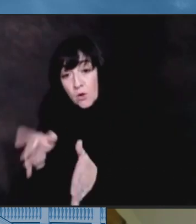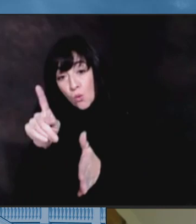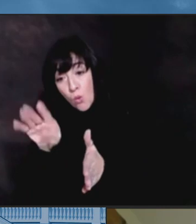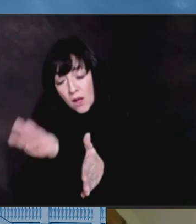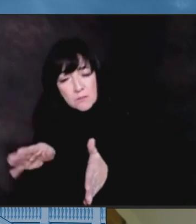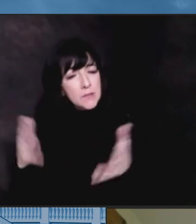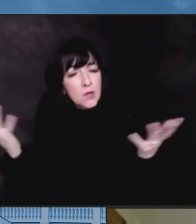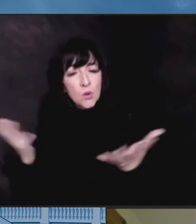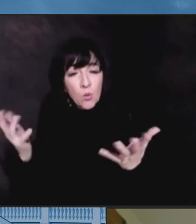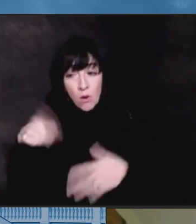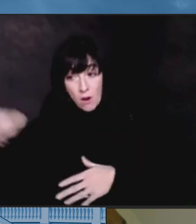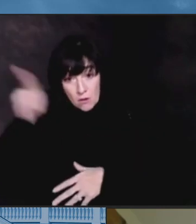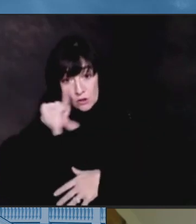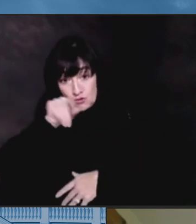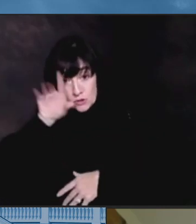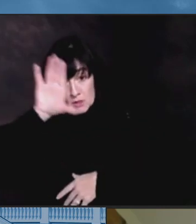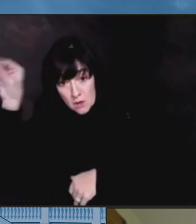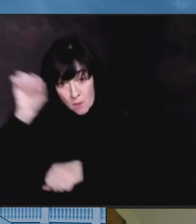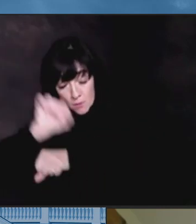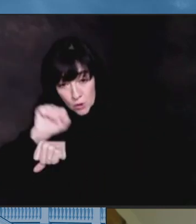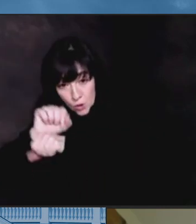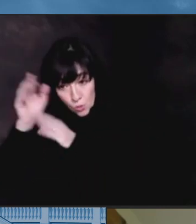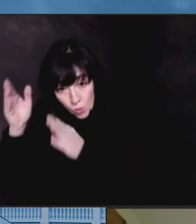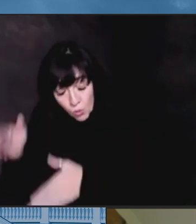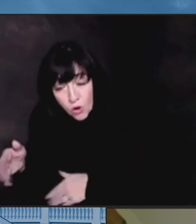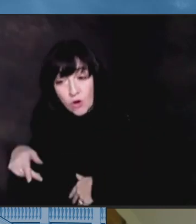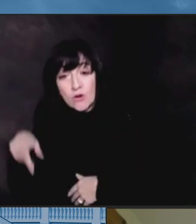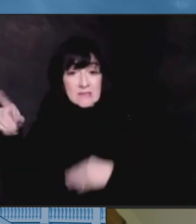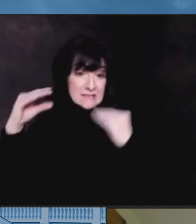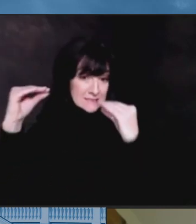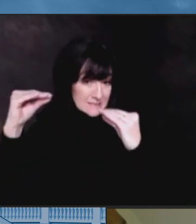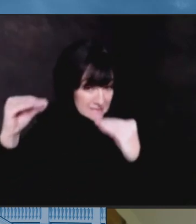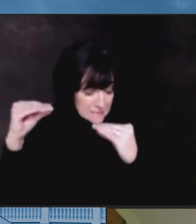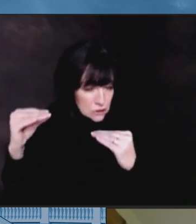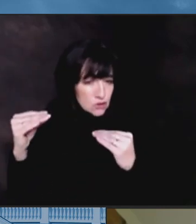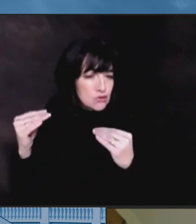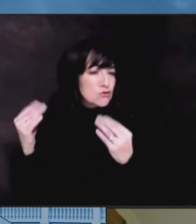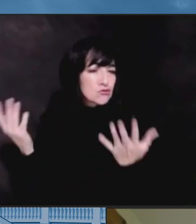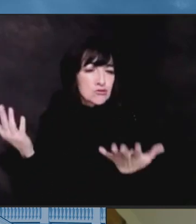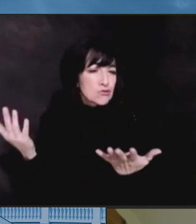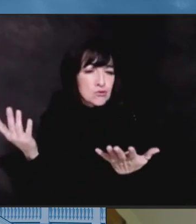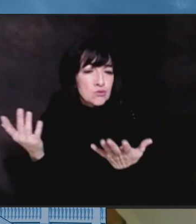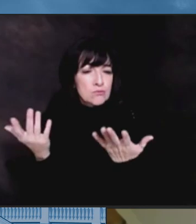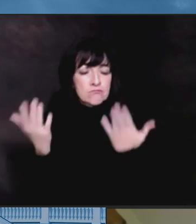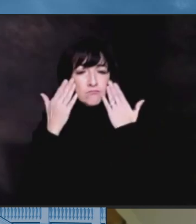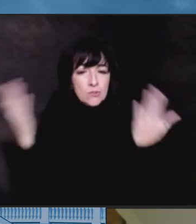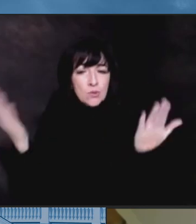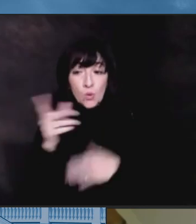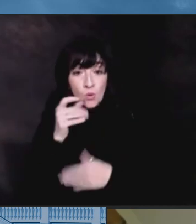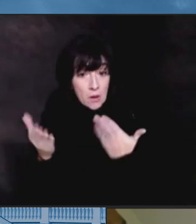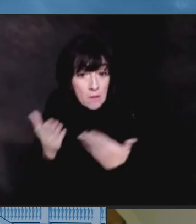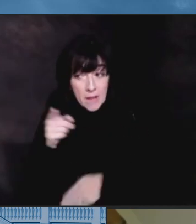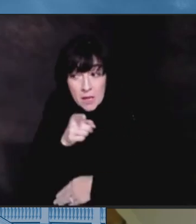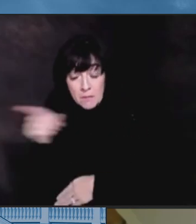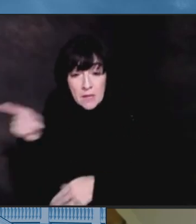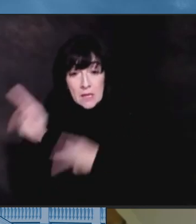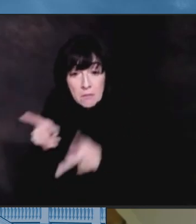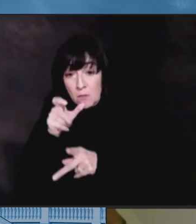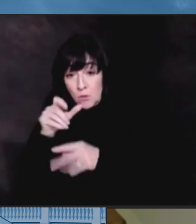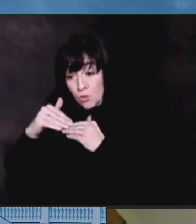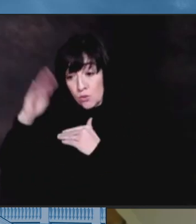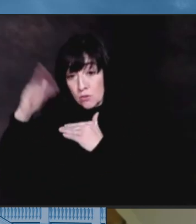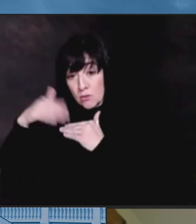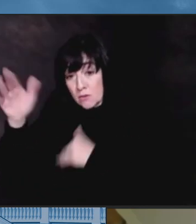high risk of more serious consequences. So those who are older, those with chronic underlying